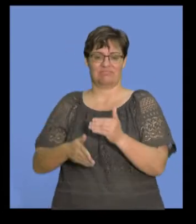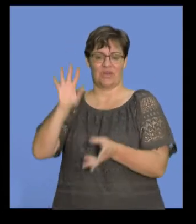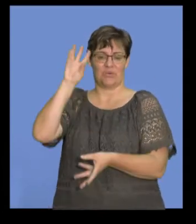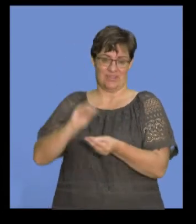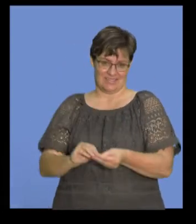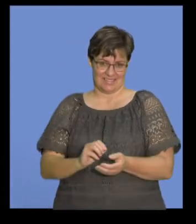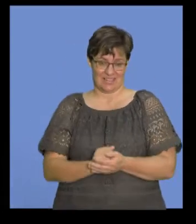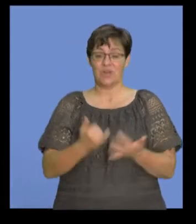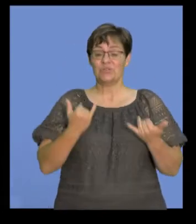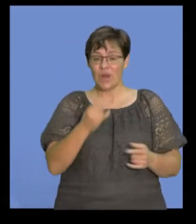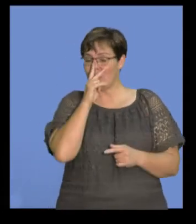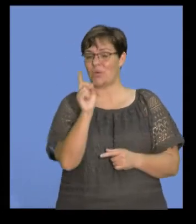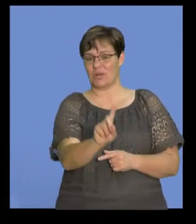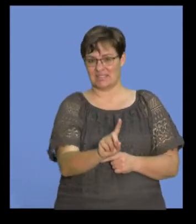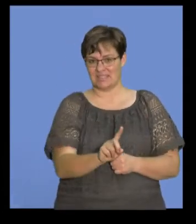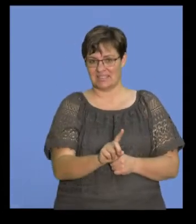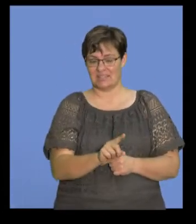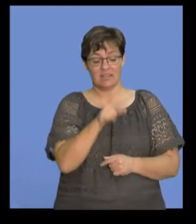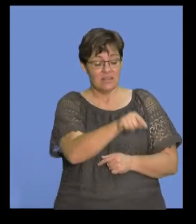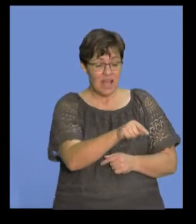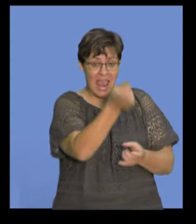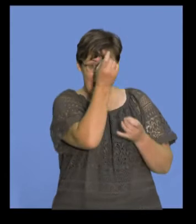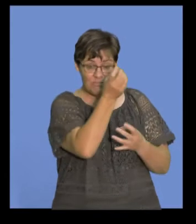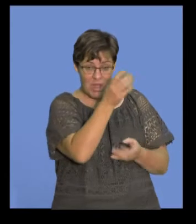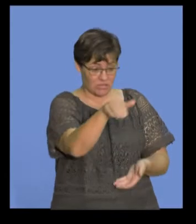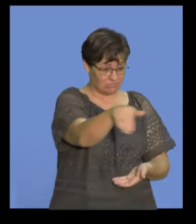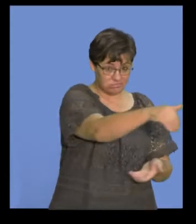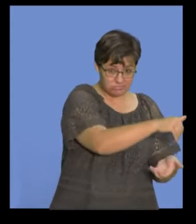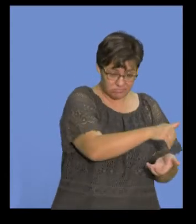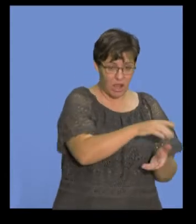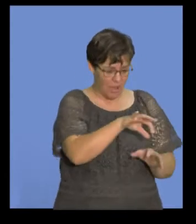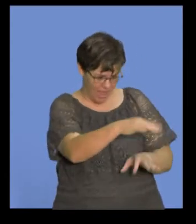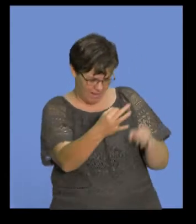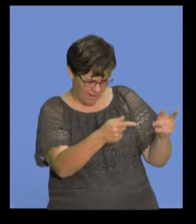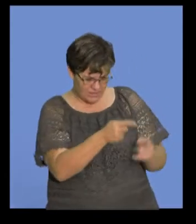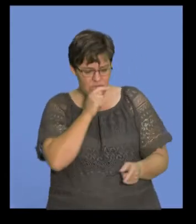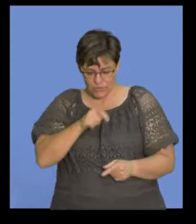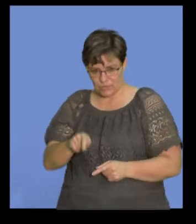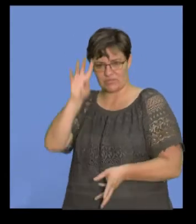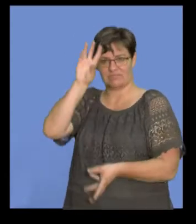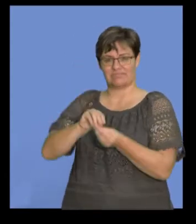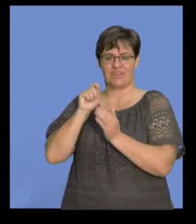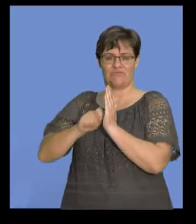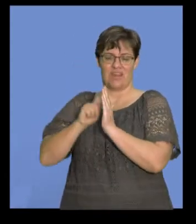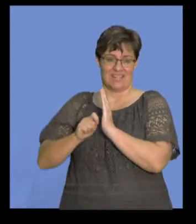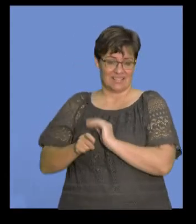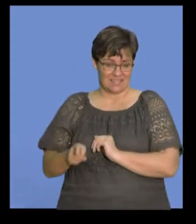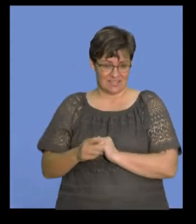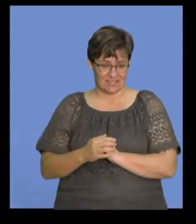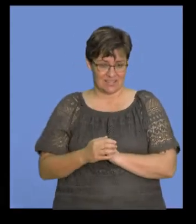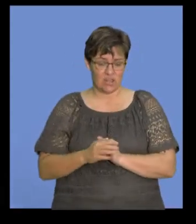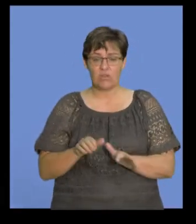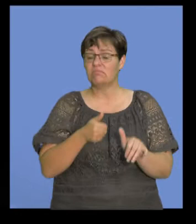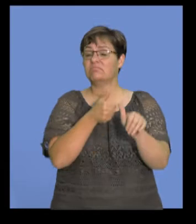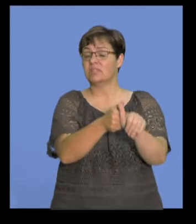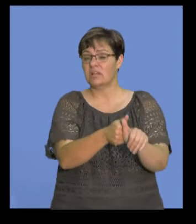today. Today we're looking at how do we use the data to draw conclusions. And let's look at the steps going forward. So when